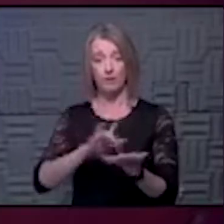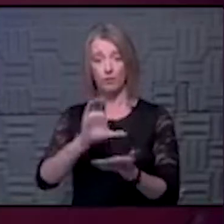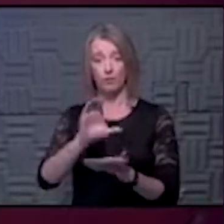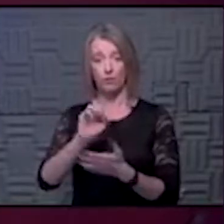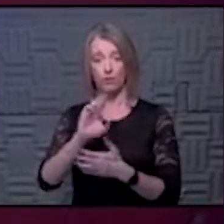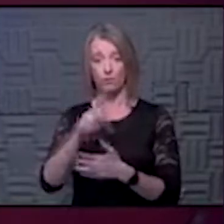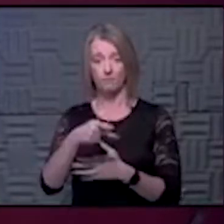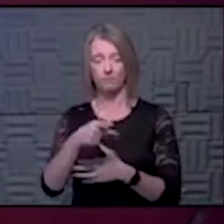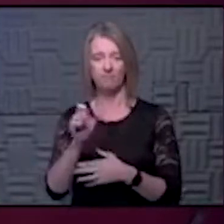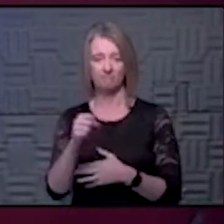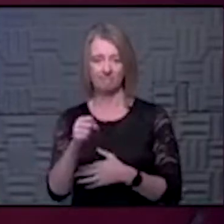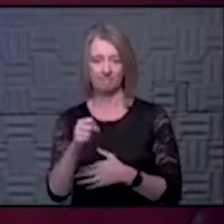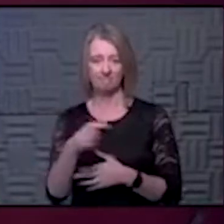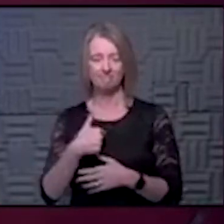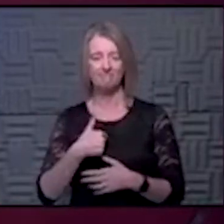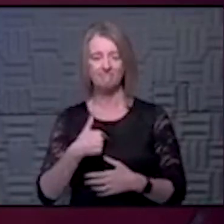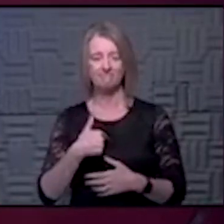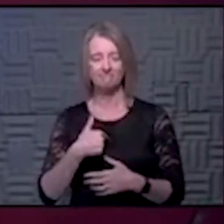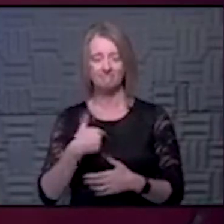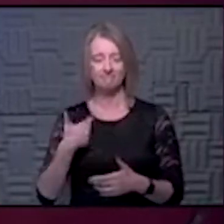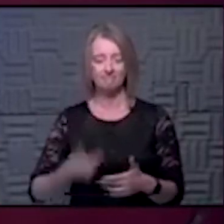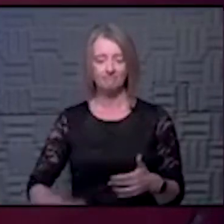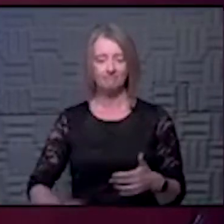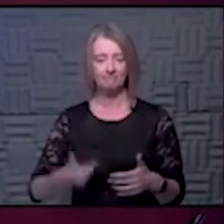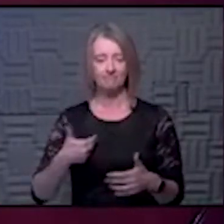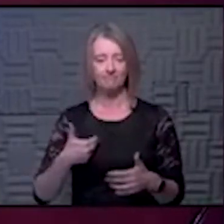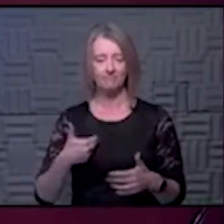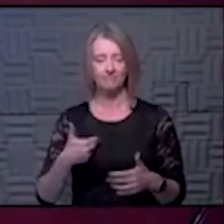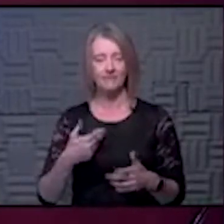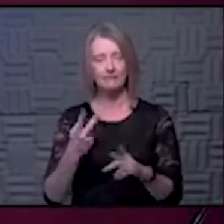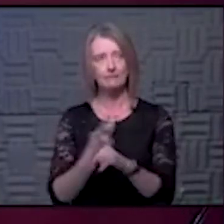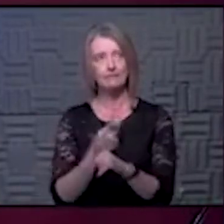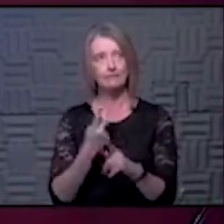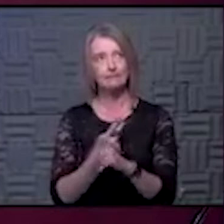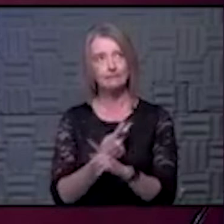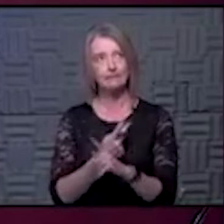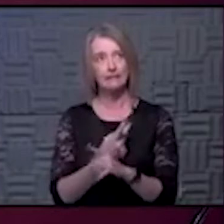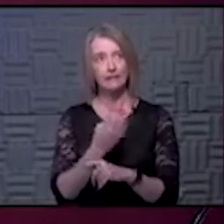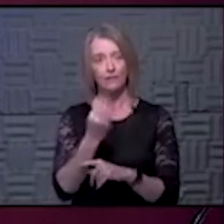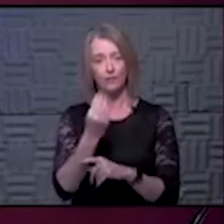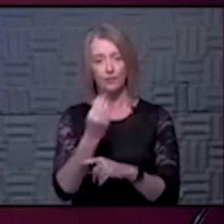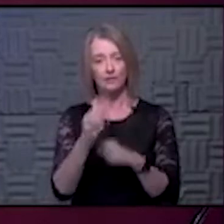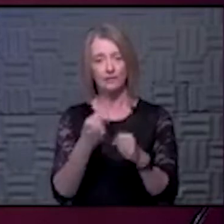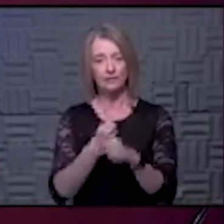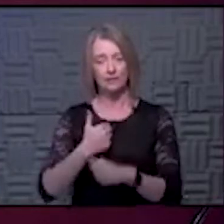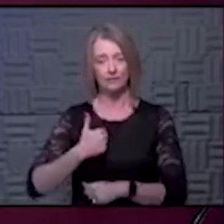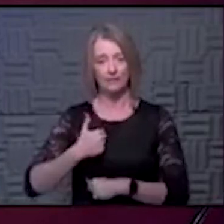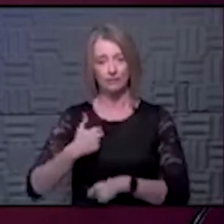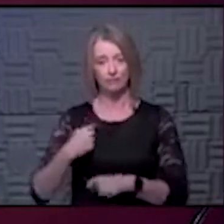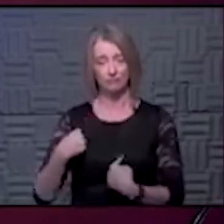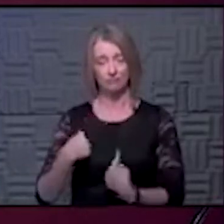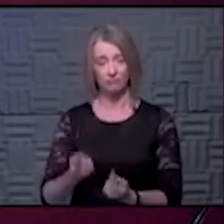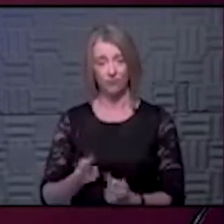Absolutely. I was calculating this the other night. I'm a 14-year veteran so far.